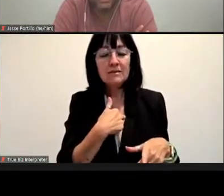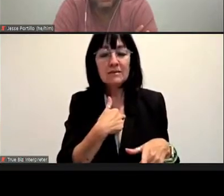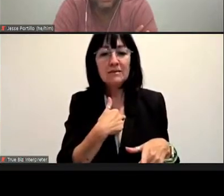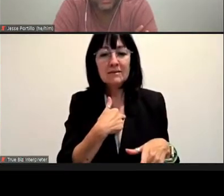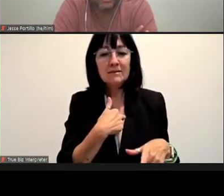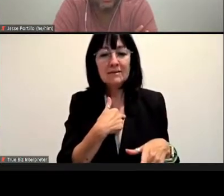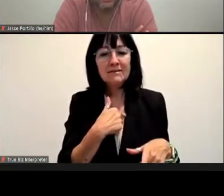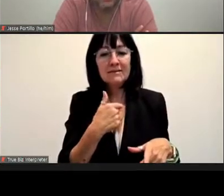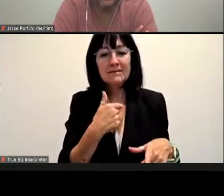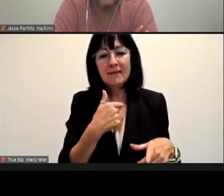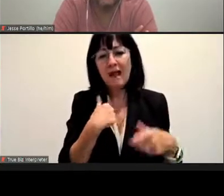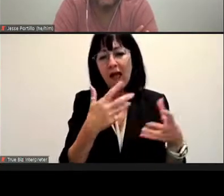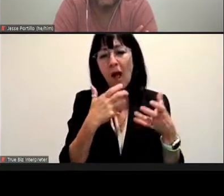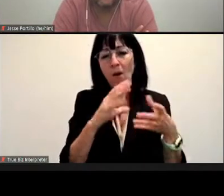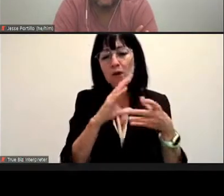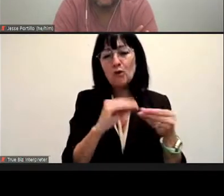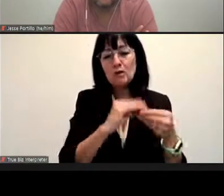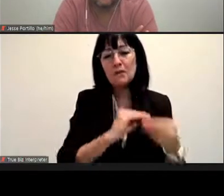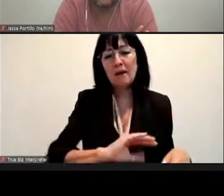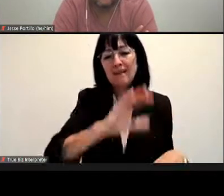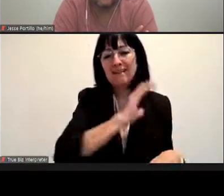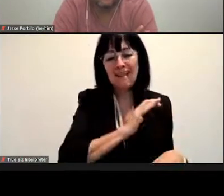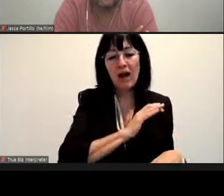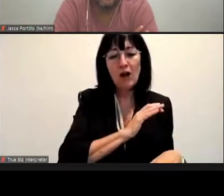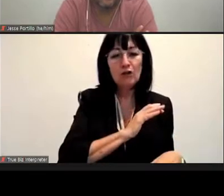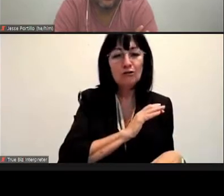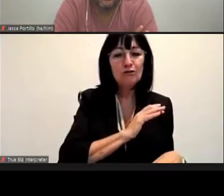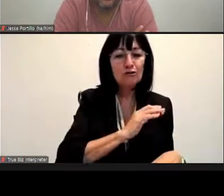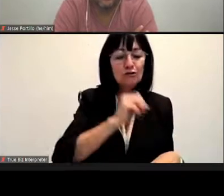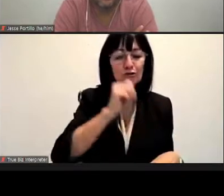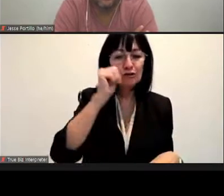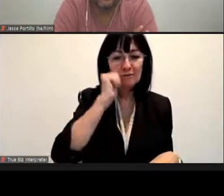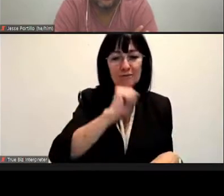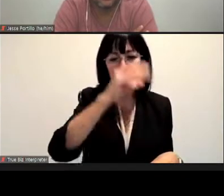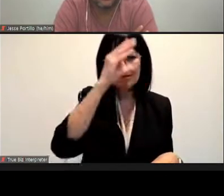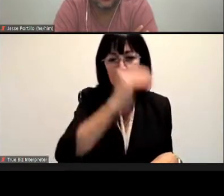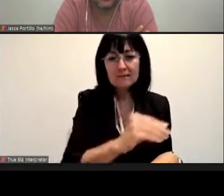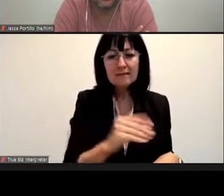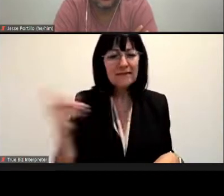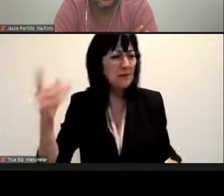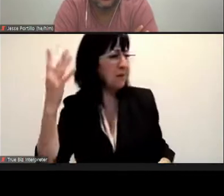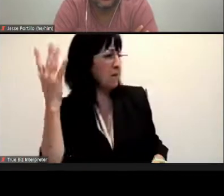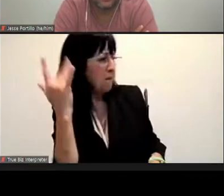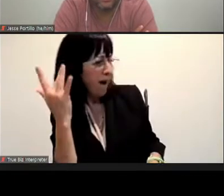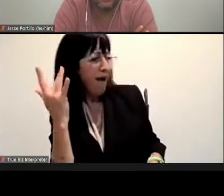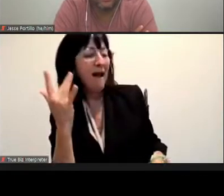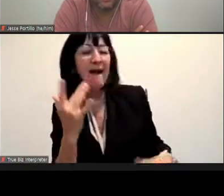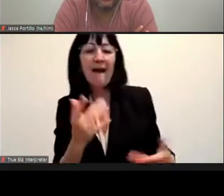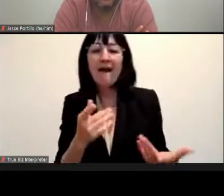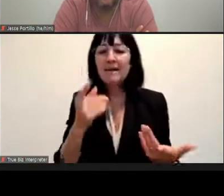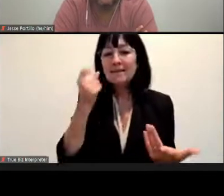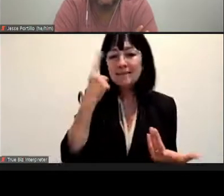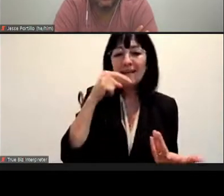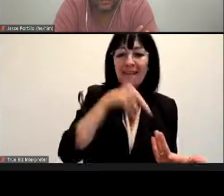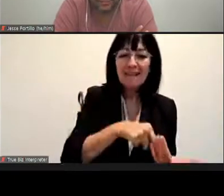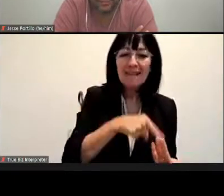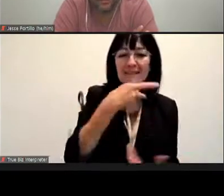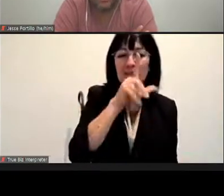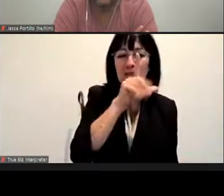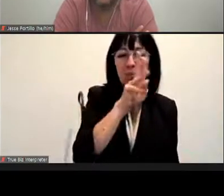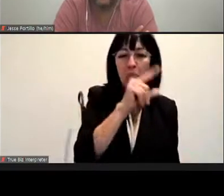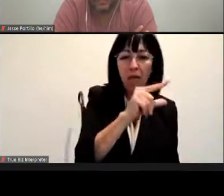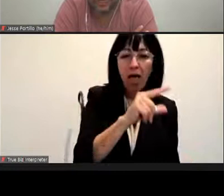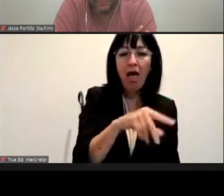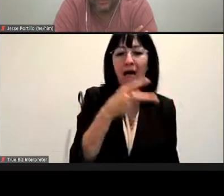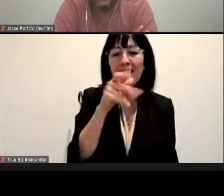why? Why? And there's just different ways we can talk about it. I mean, we can talk about the fact that this is the plug and the pin, and this is the socket that